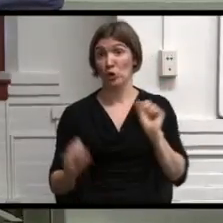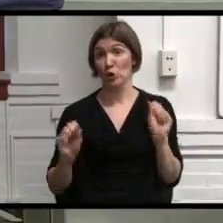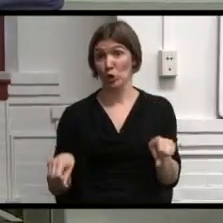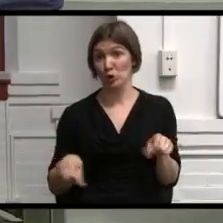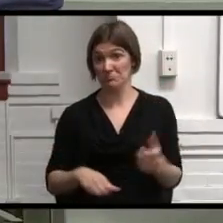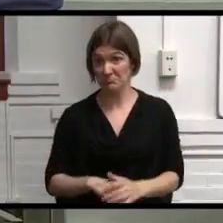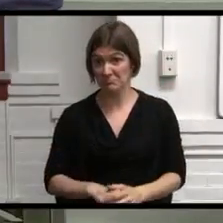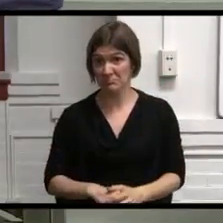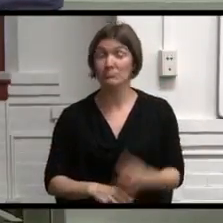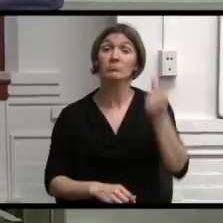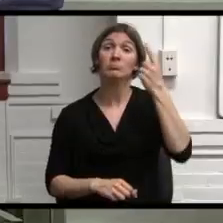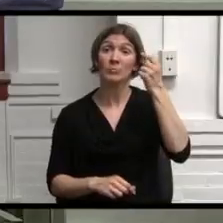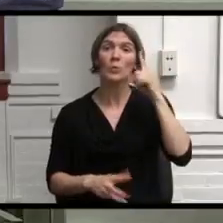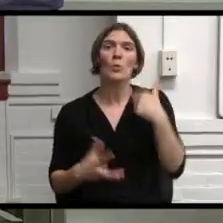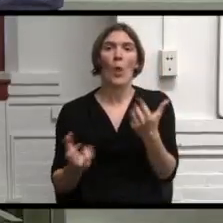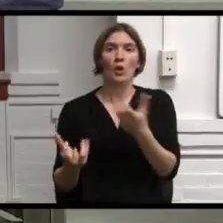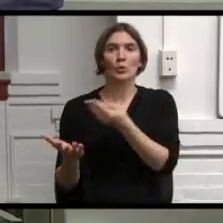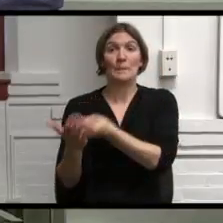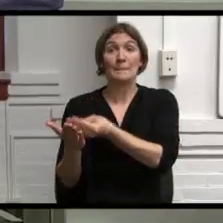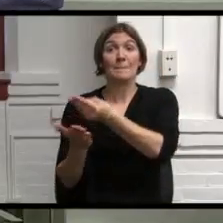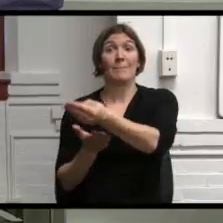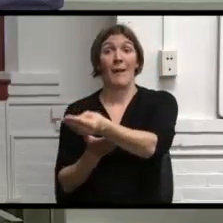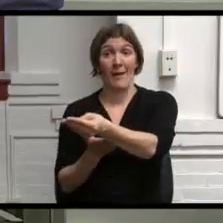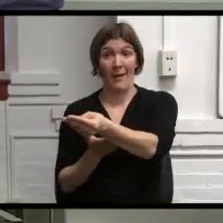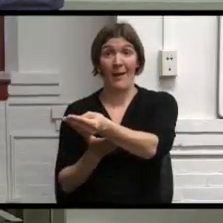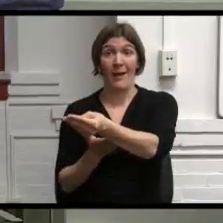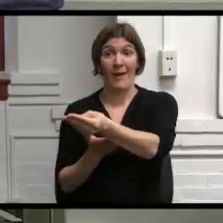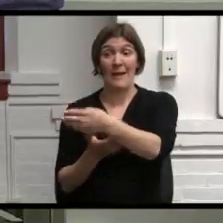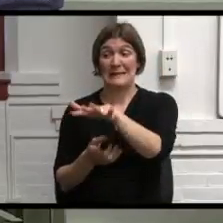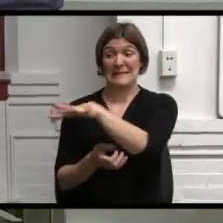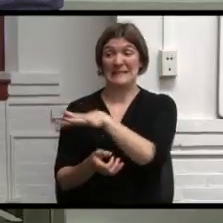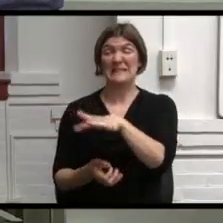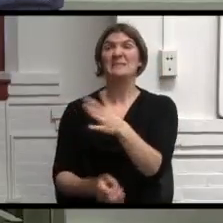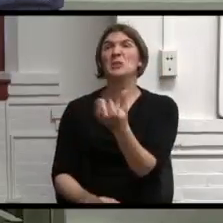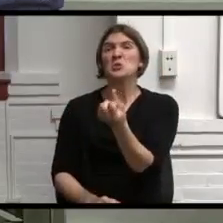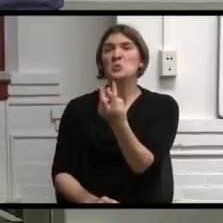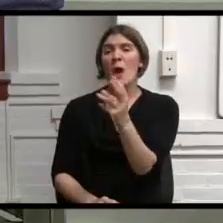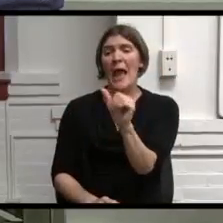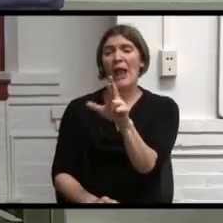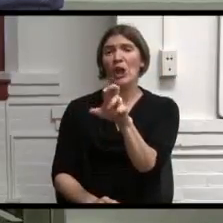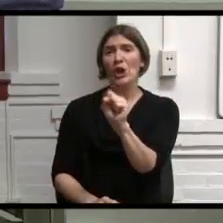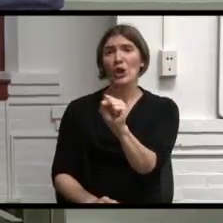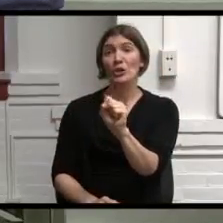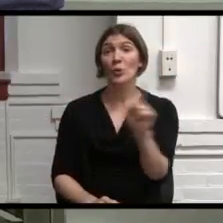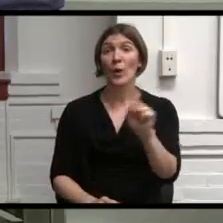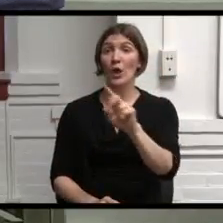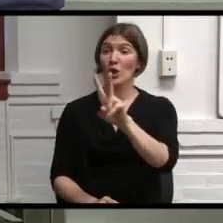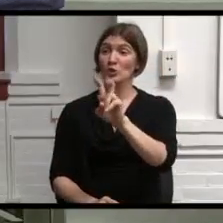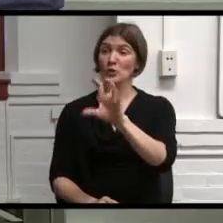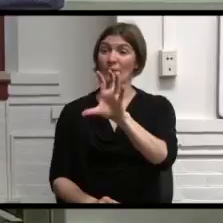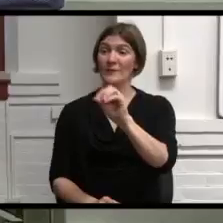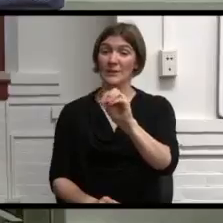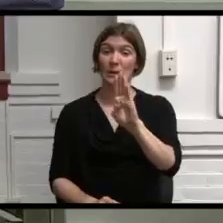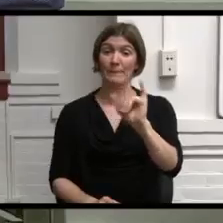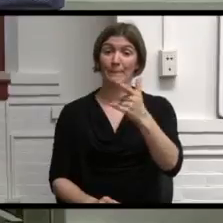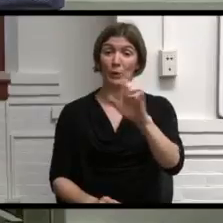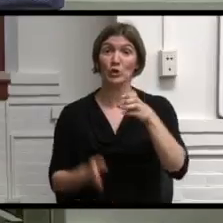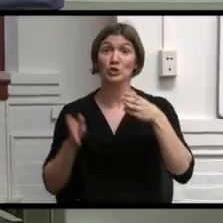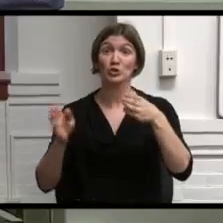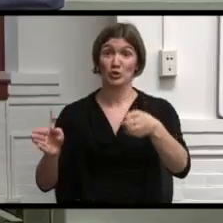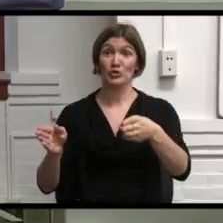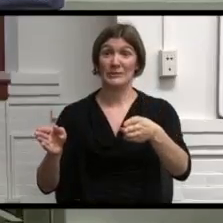for the potential purchase of a roughly 12-acre parcel at 250 Birch Street,